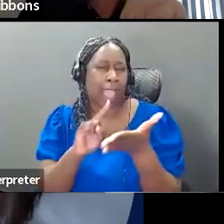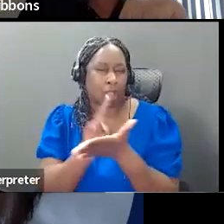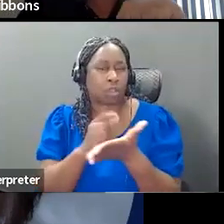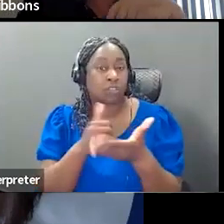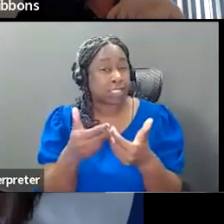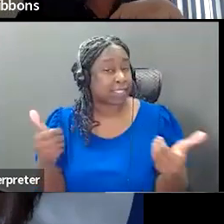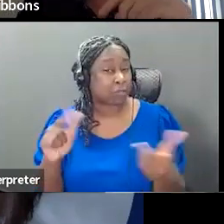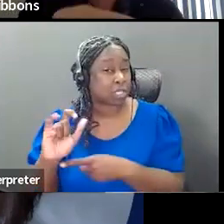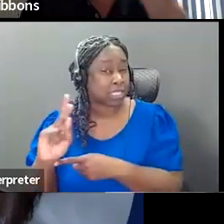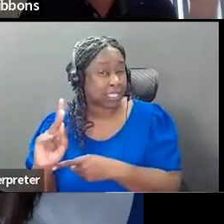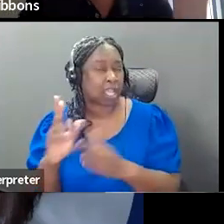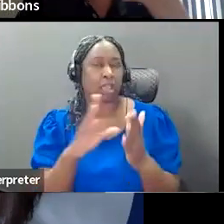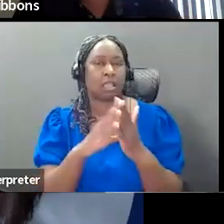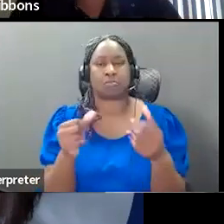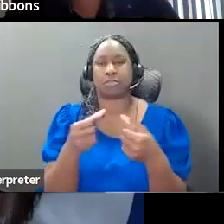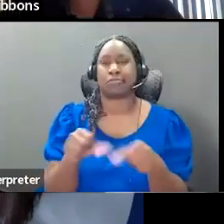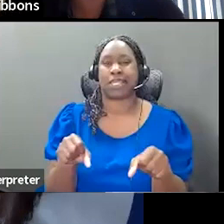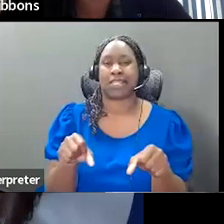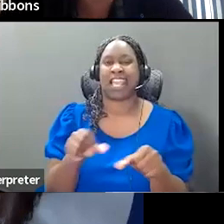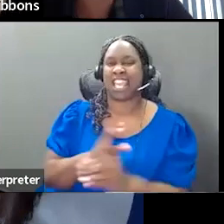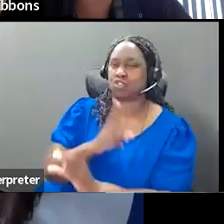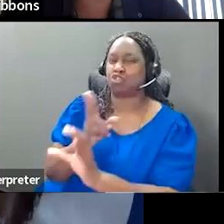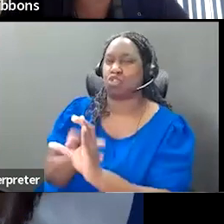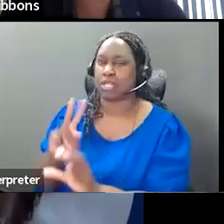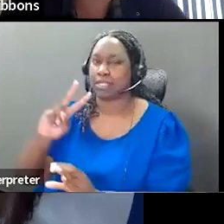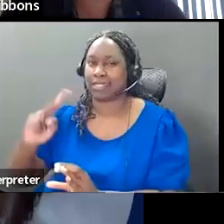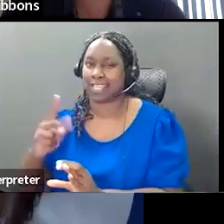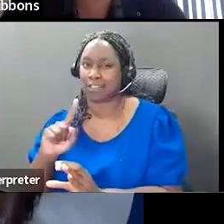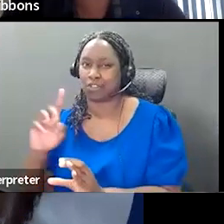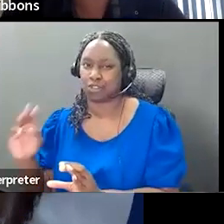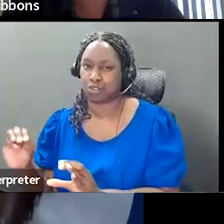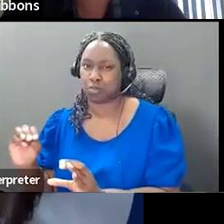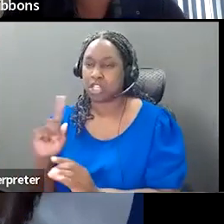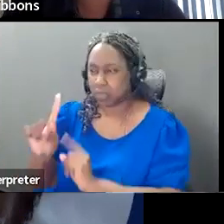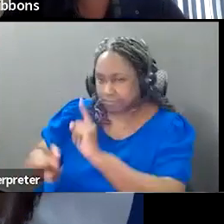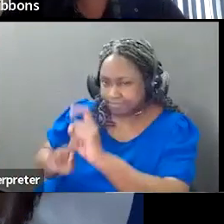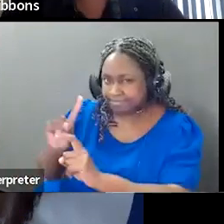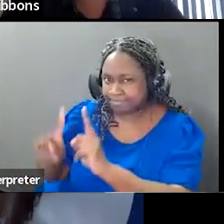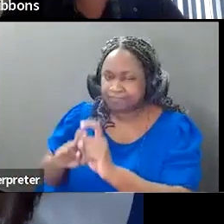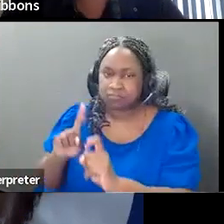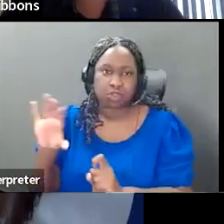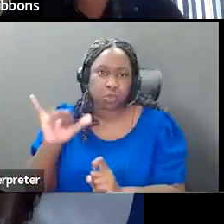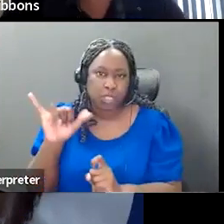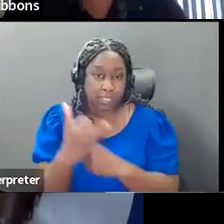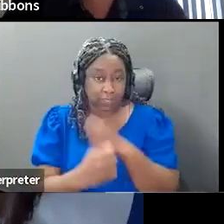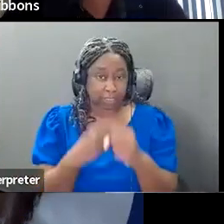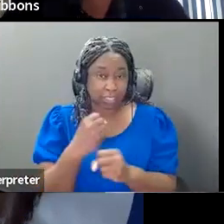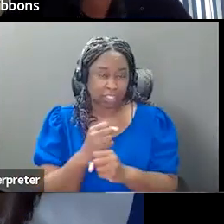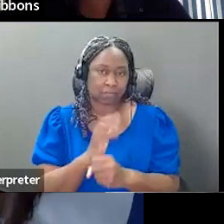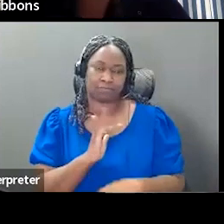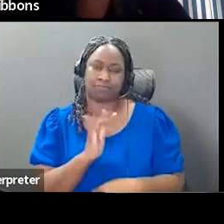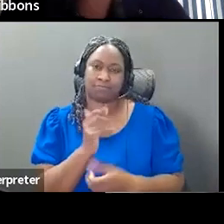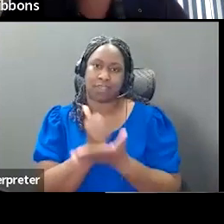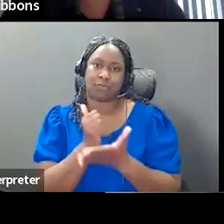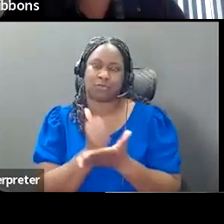paste that, maybe set that aside for yourself, and then you'll meet us over there. And it's a really wonderful opportunity. We've been doing that for the better part of this year and found it really, really, really helpful to